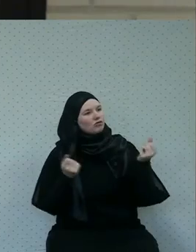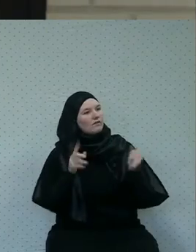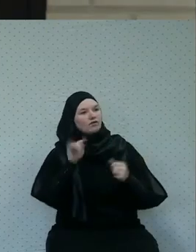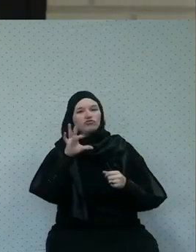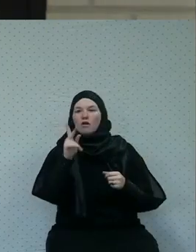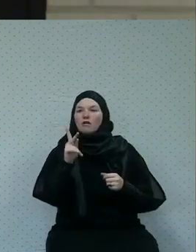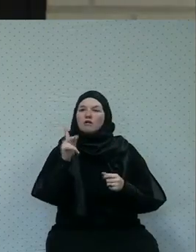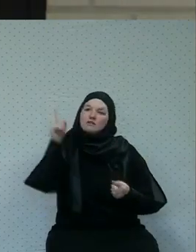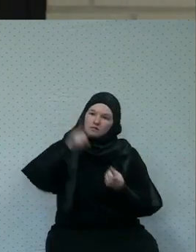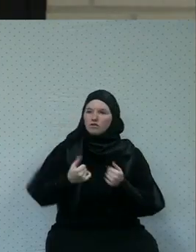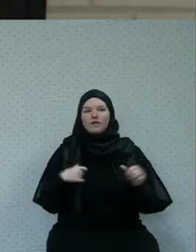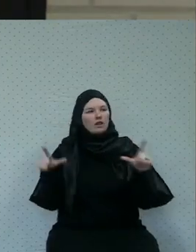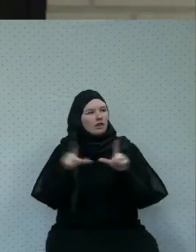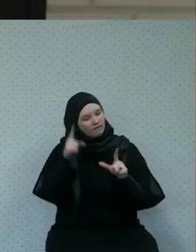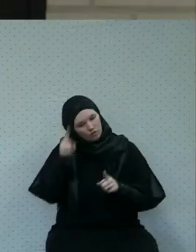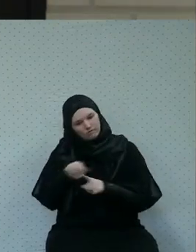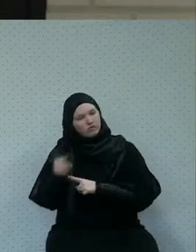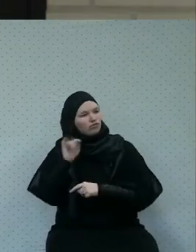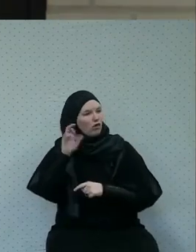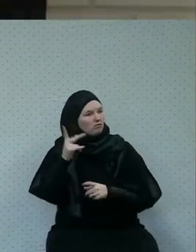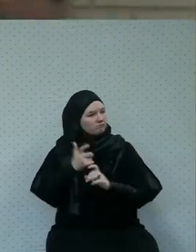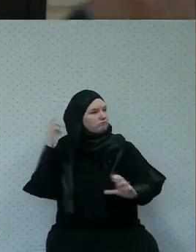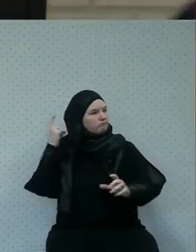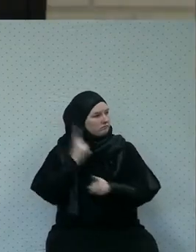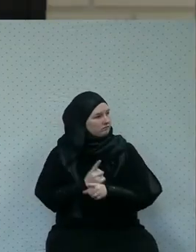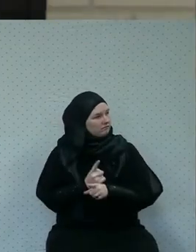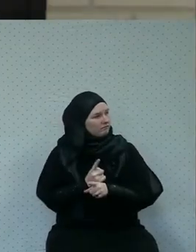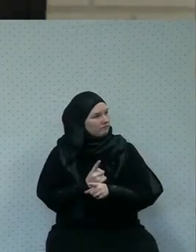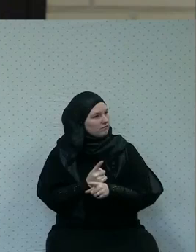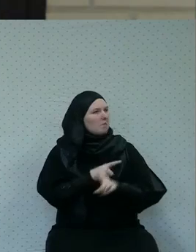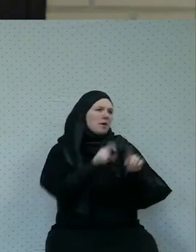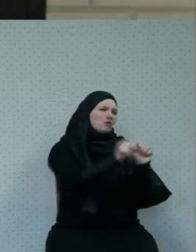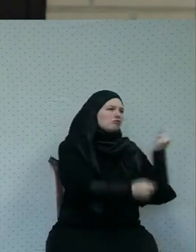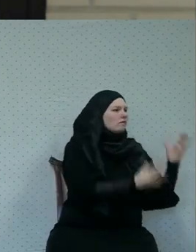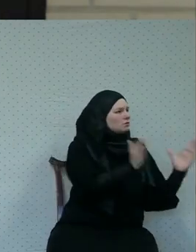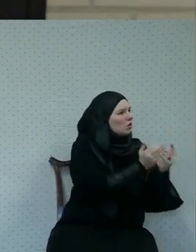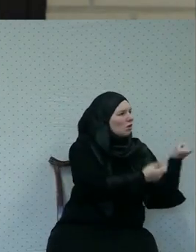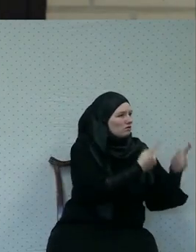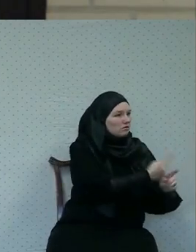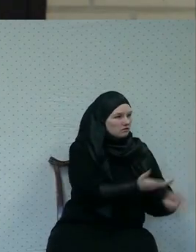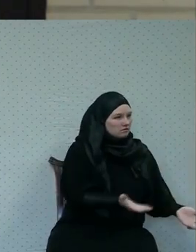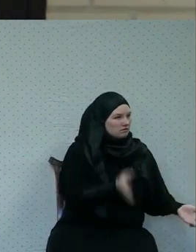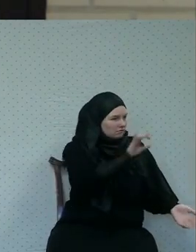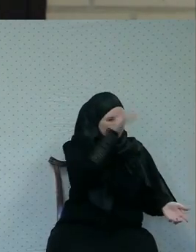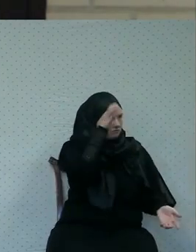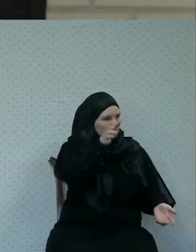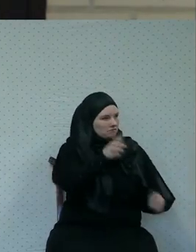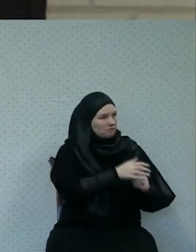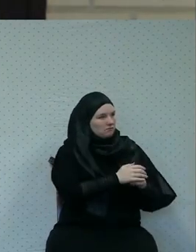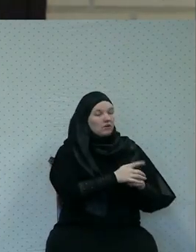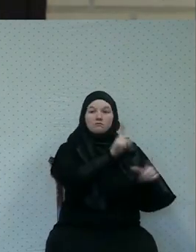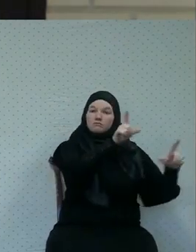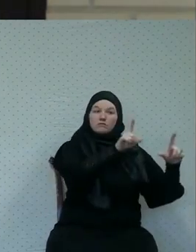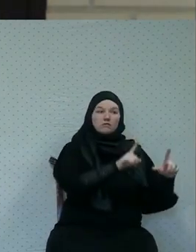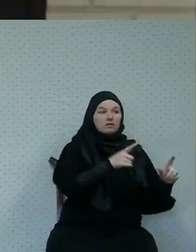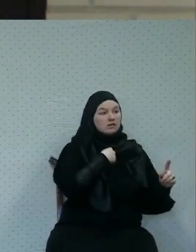truck unless you have a license for truck driving, right? But you can drive your small car, right? To